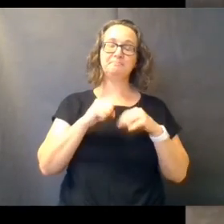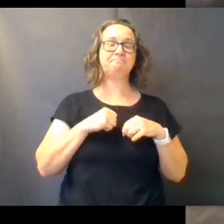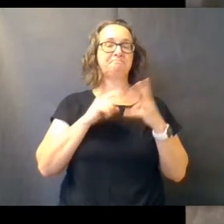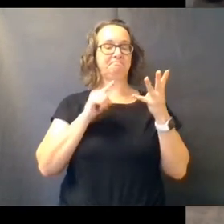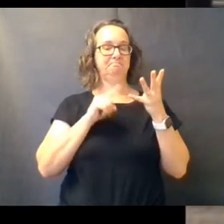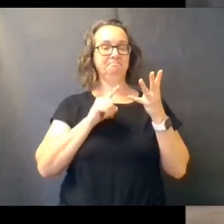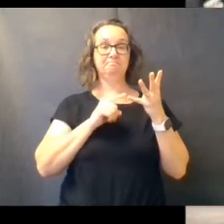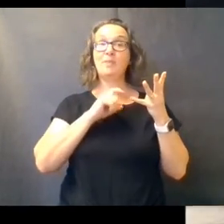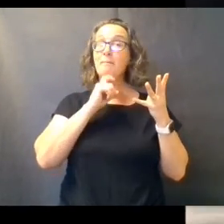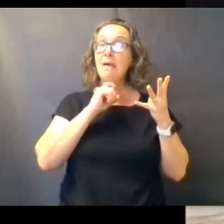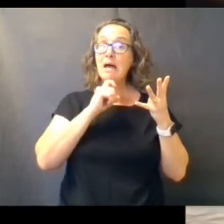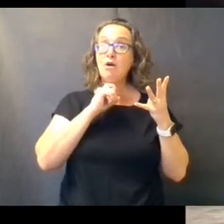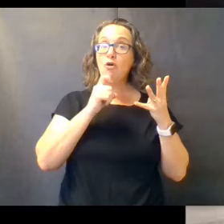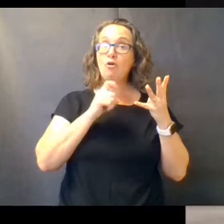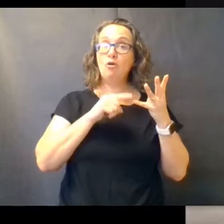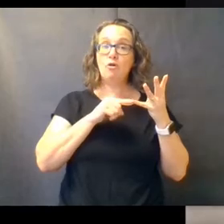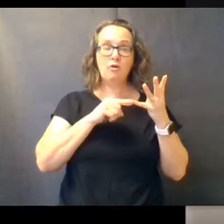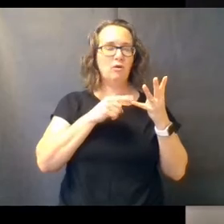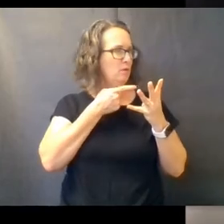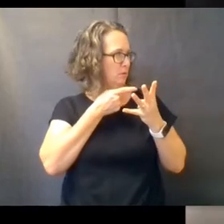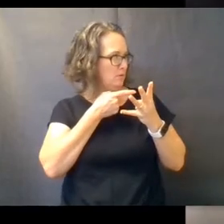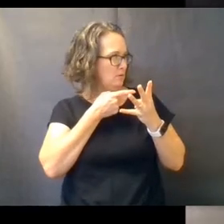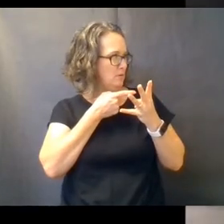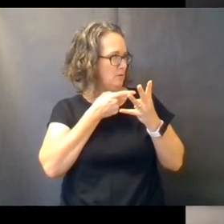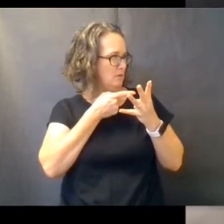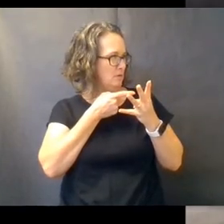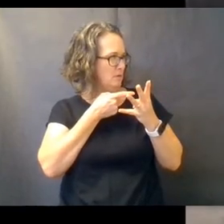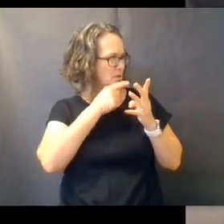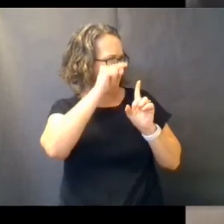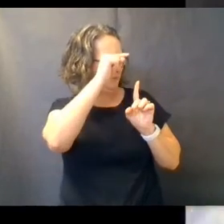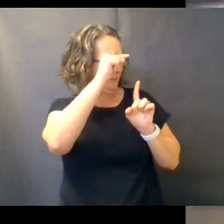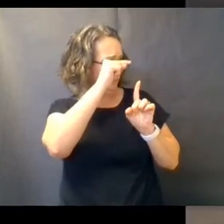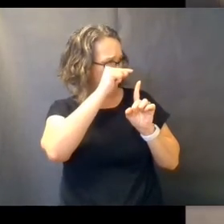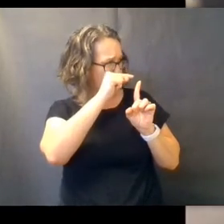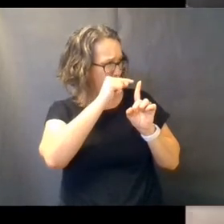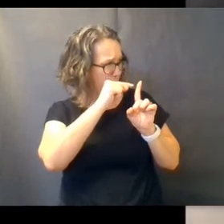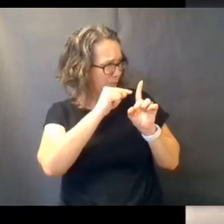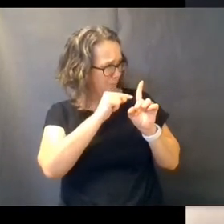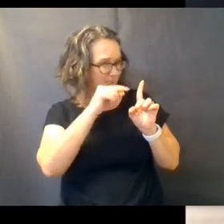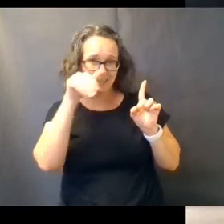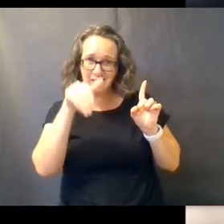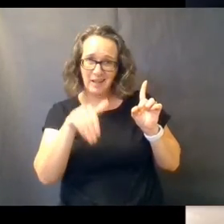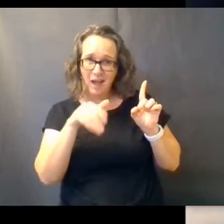And the metal, we are all the way down to